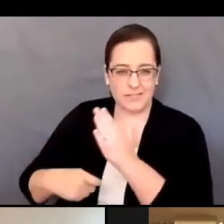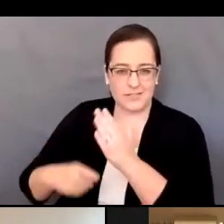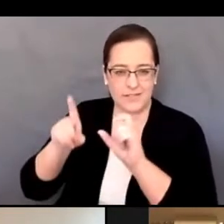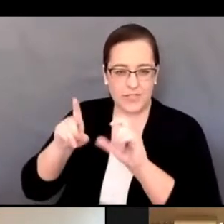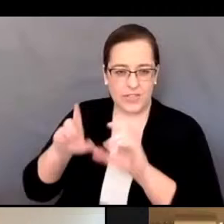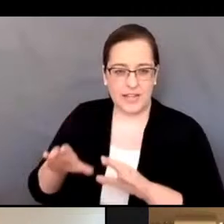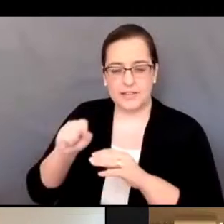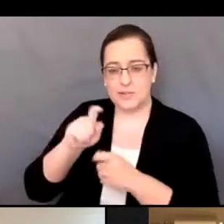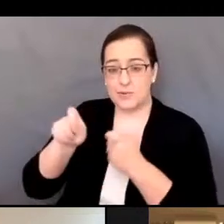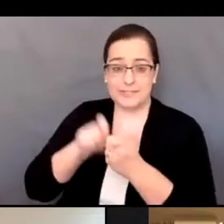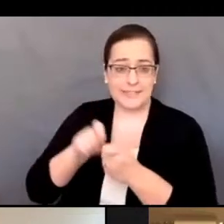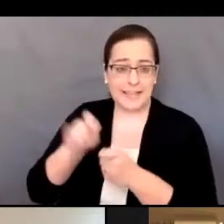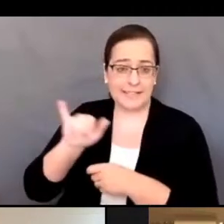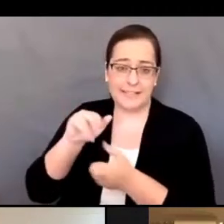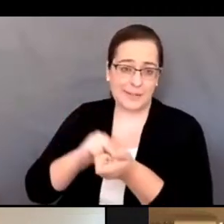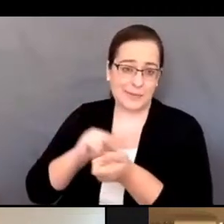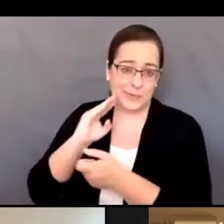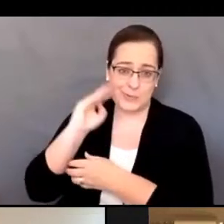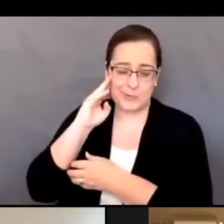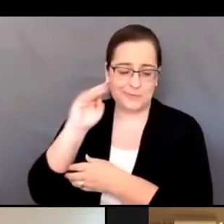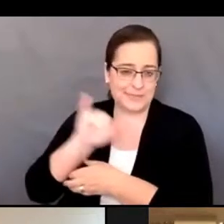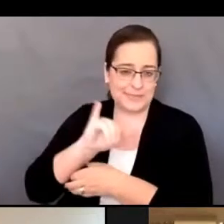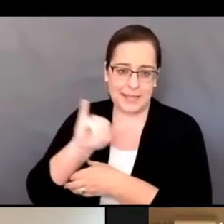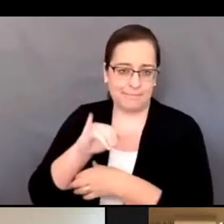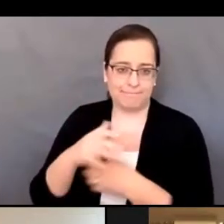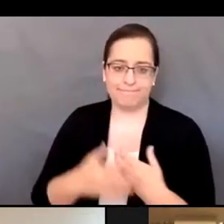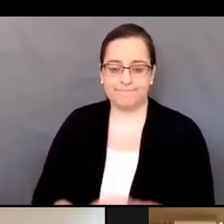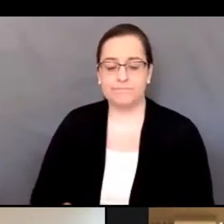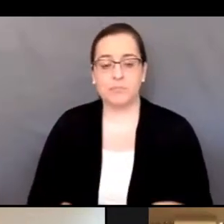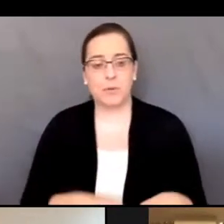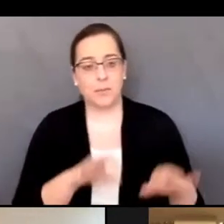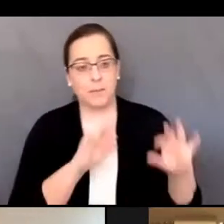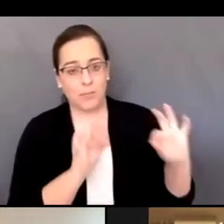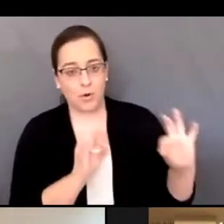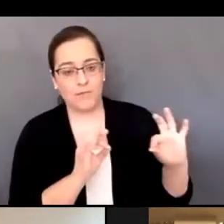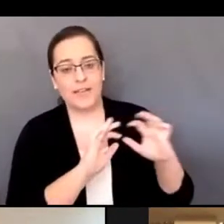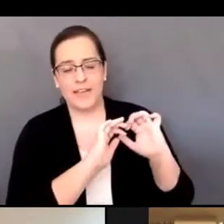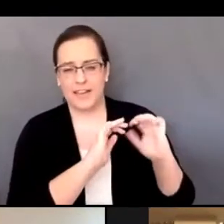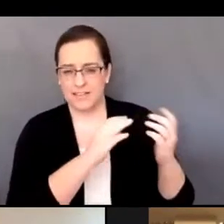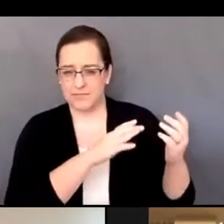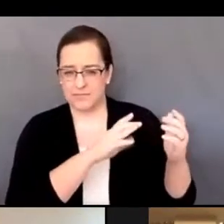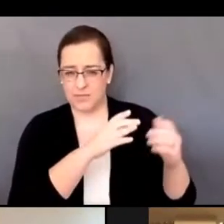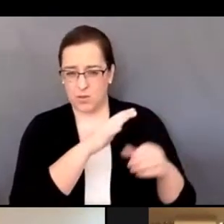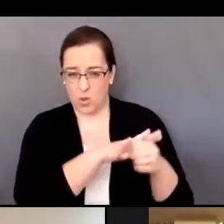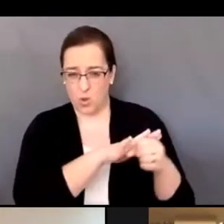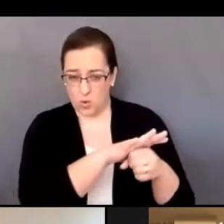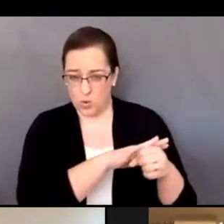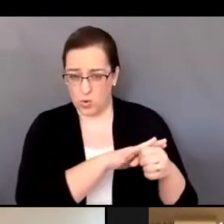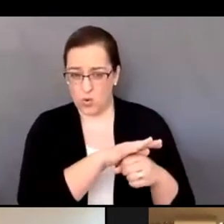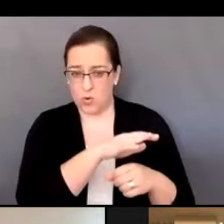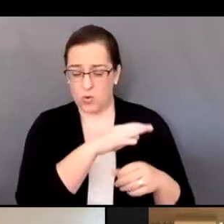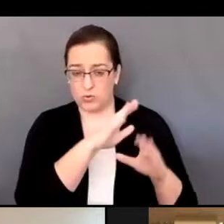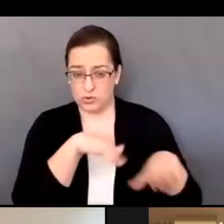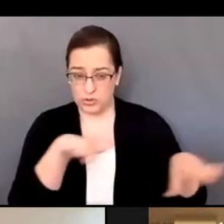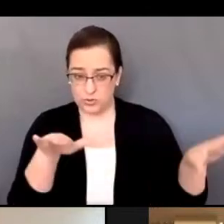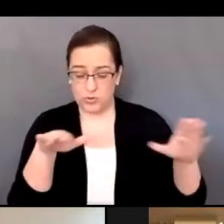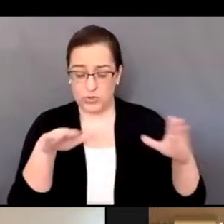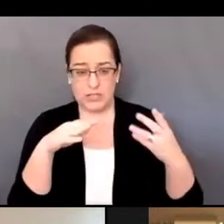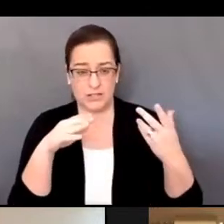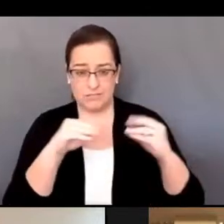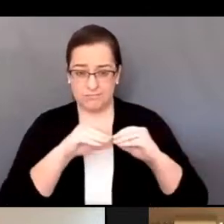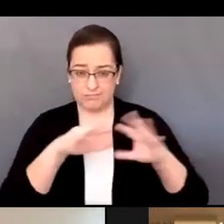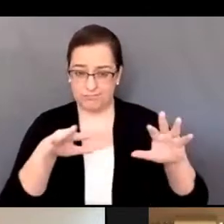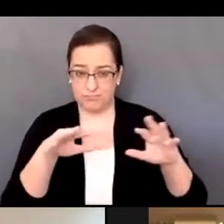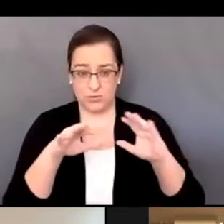So just exactly like the nursing homes did. Perfect. And have there been any local cases of pediatric inflammation related